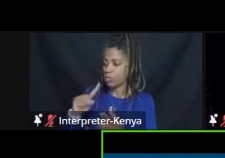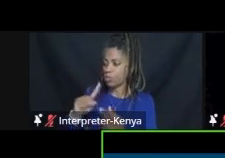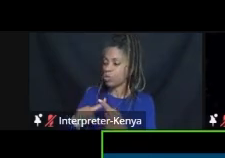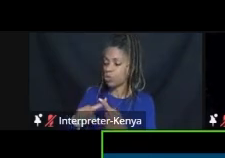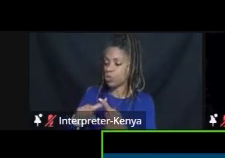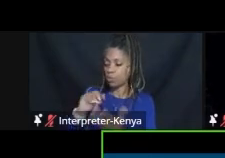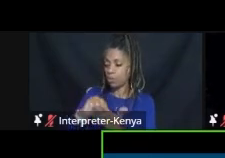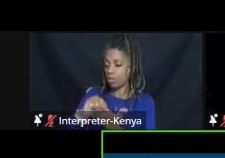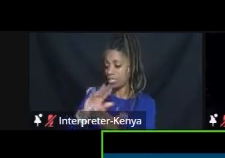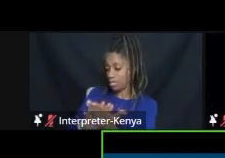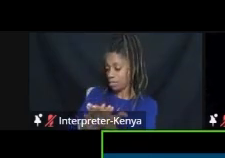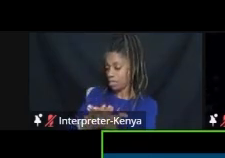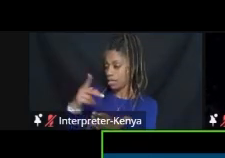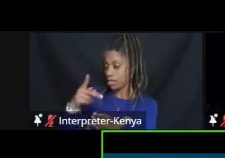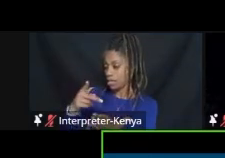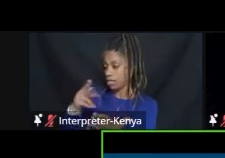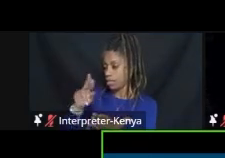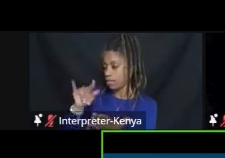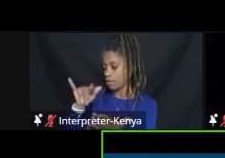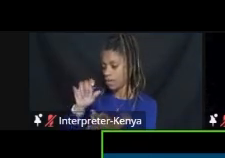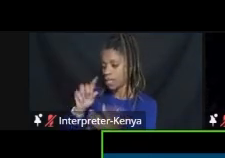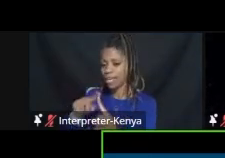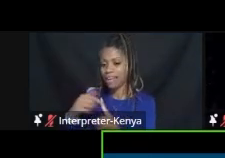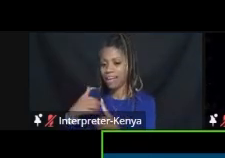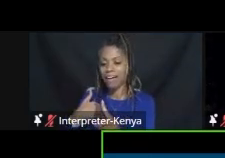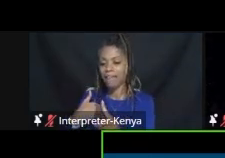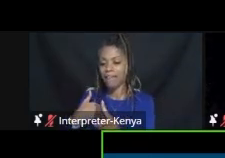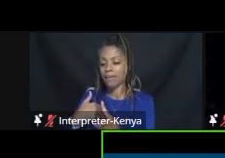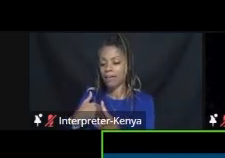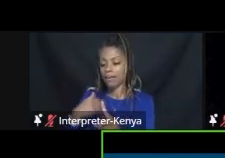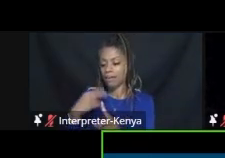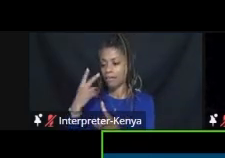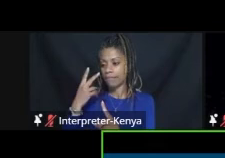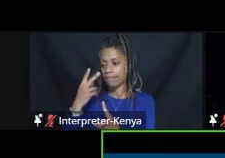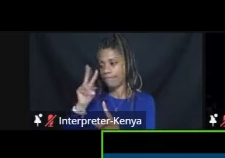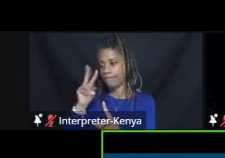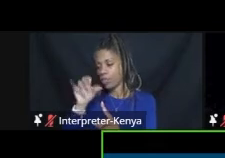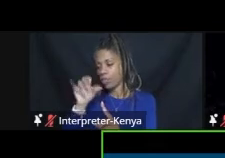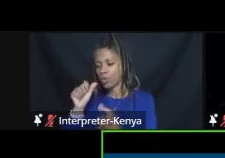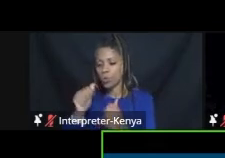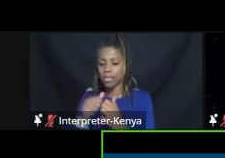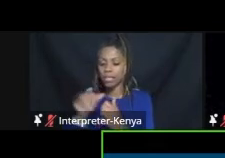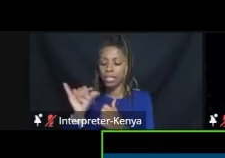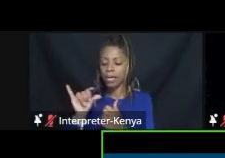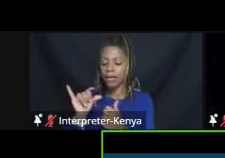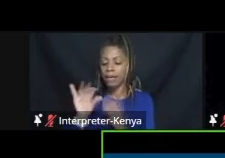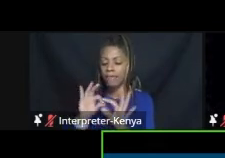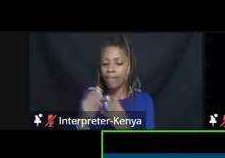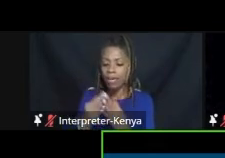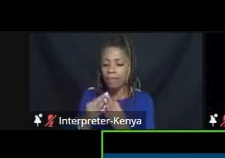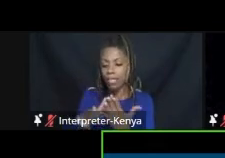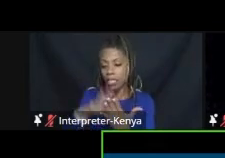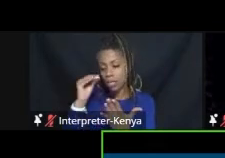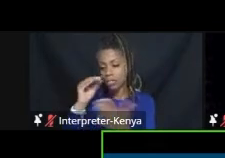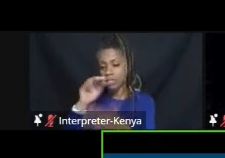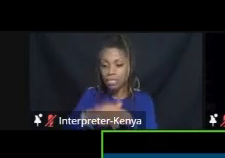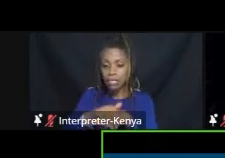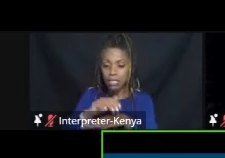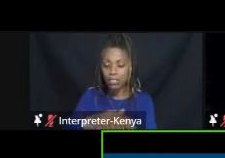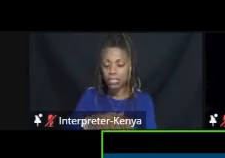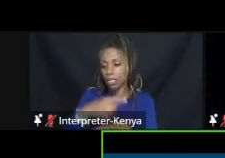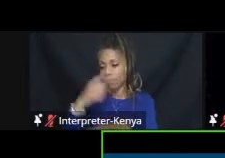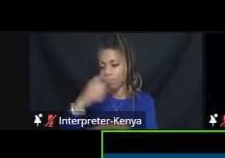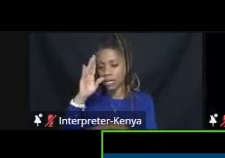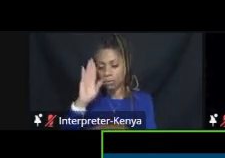say, this includes views from these different kinds of people, families with English language learners, families with learners who have special needs, Black and brown